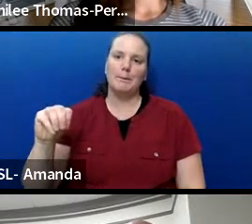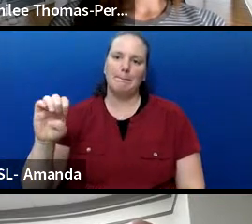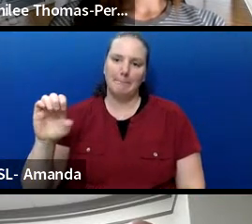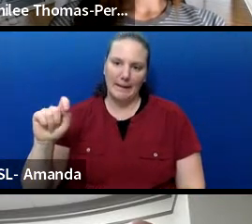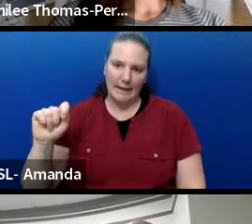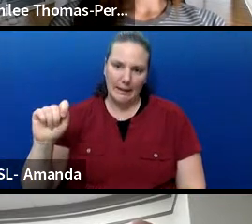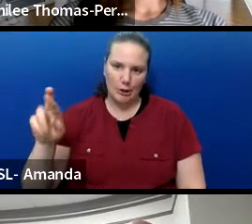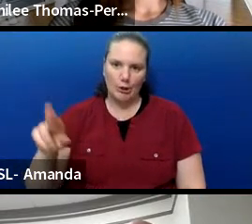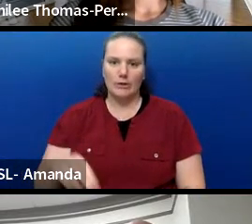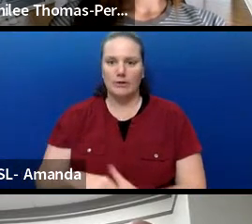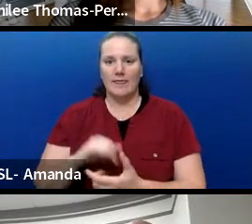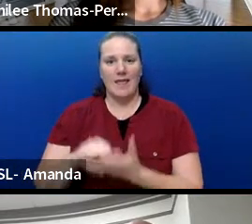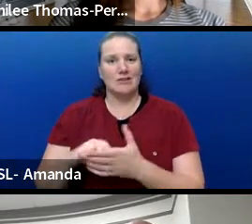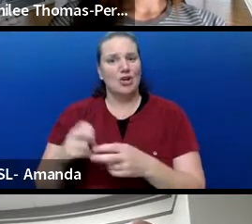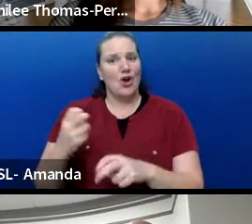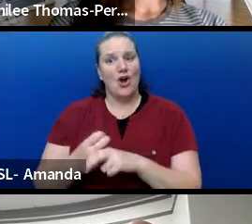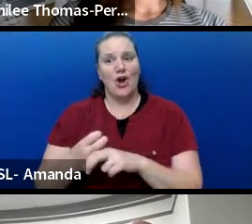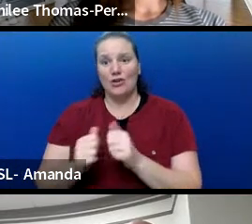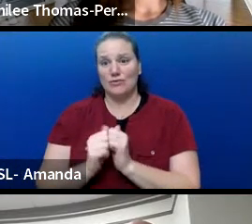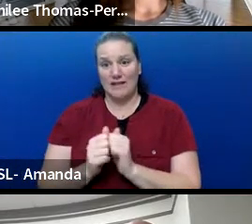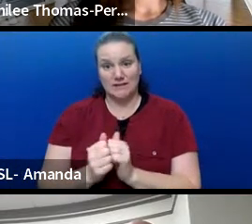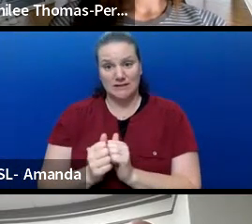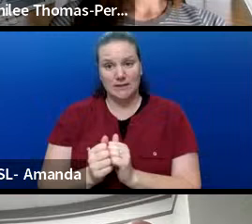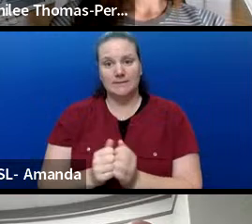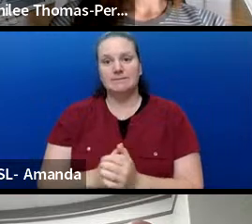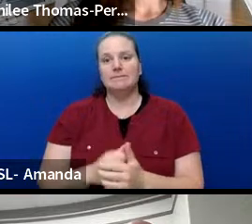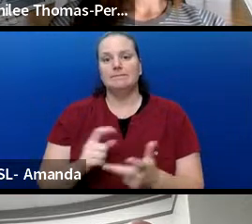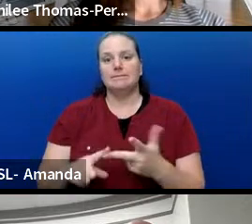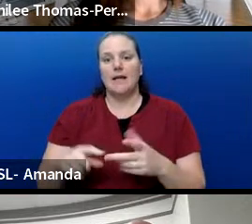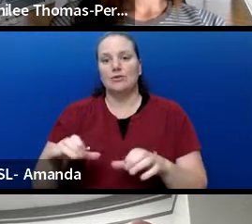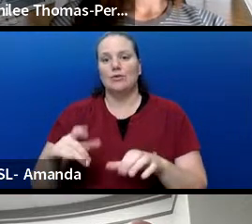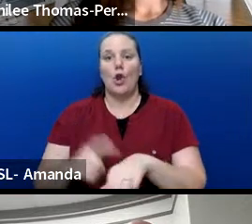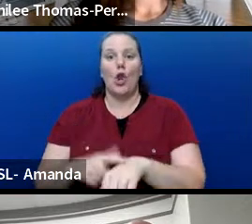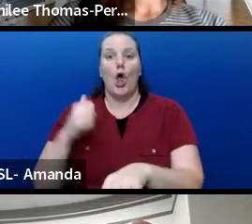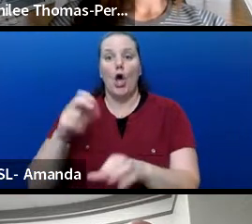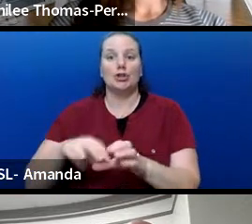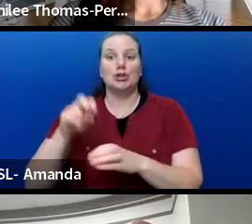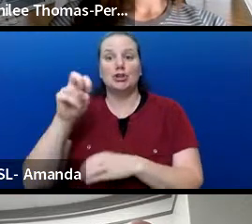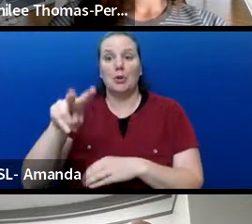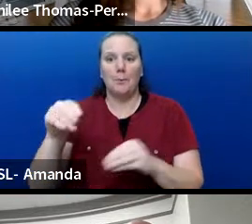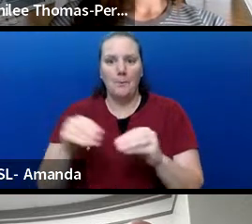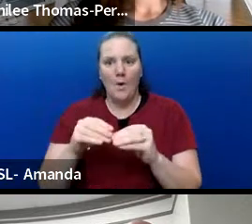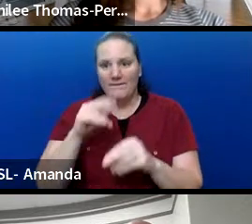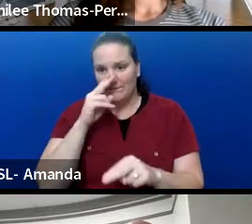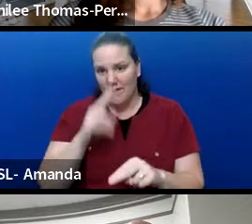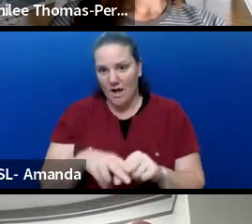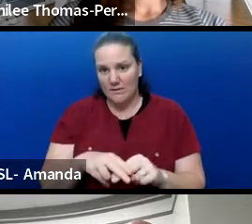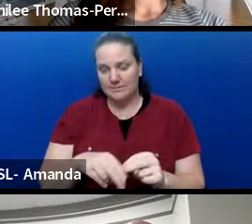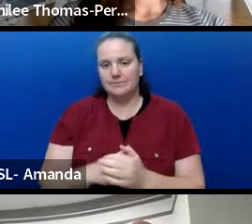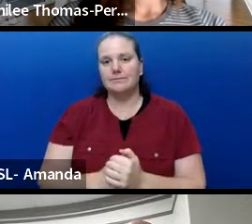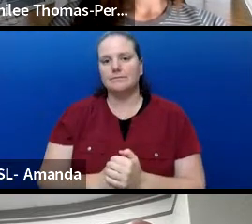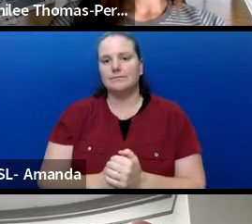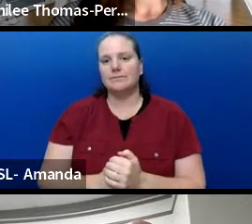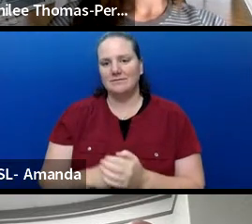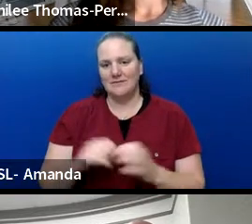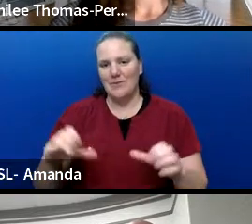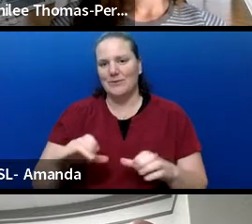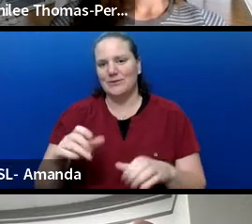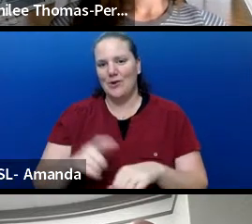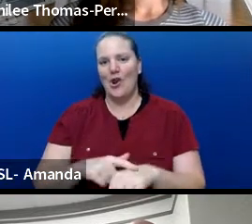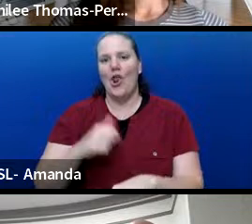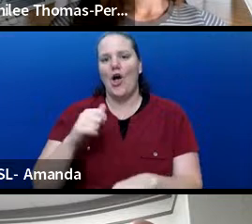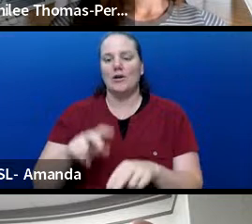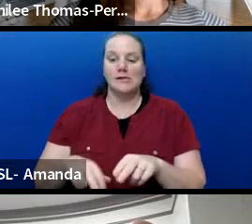It's a really hard race. But I also did long jump, and that was a lot more fun. So I would do the long jump because